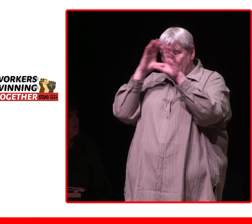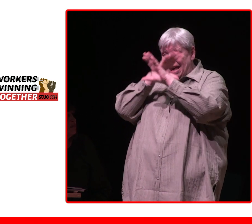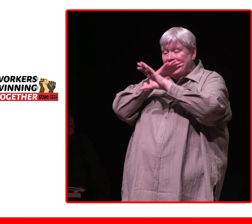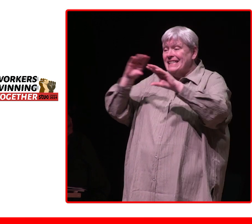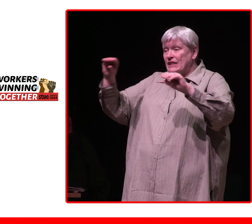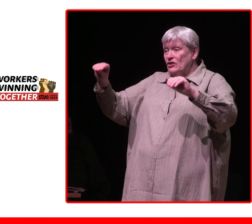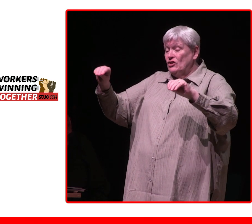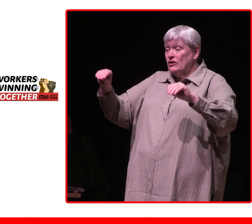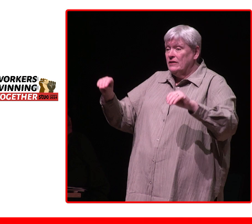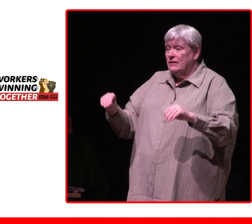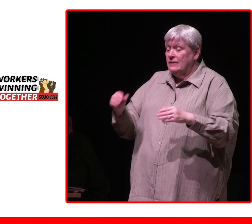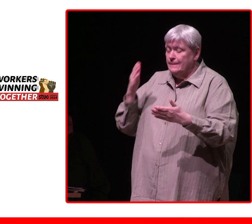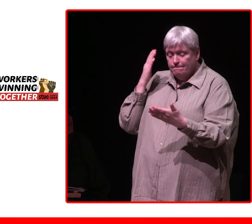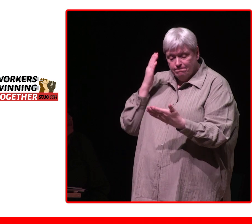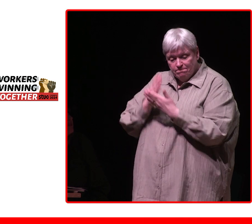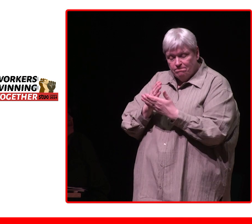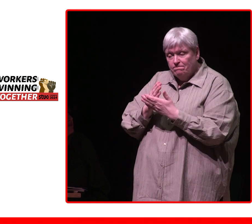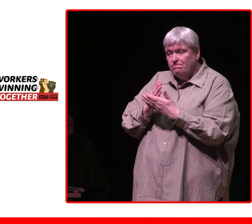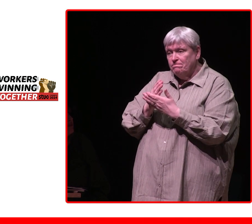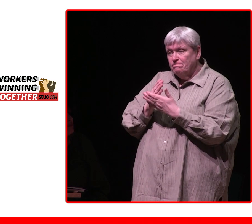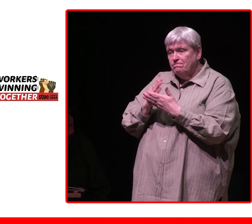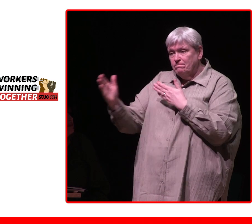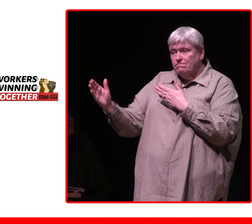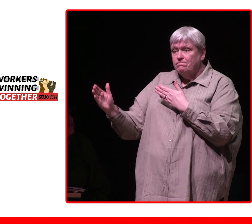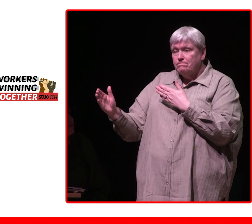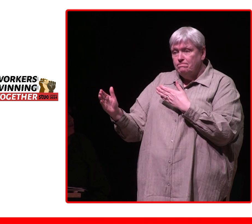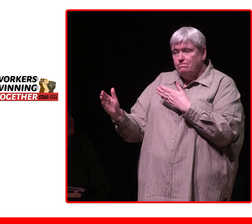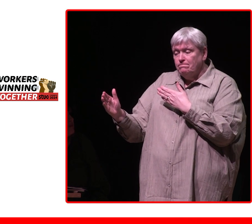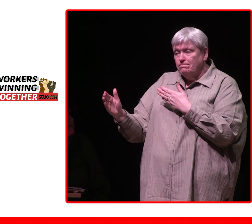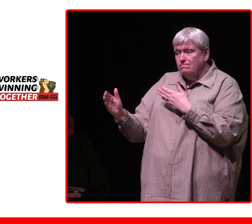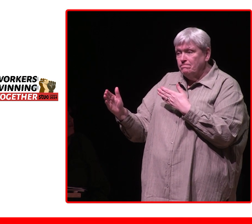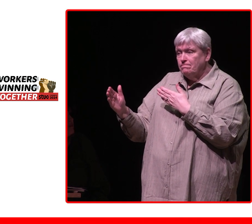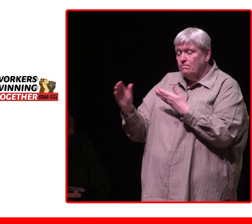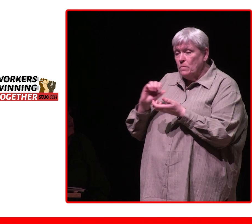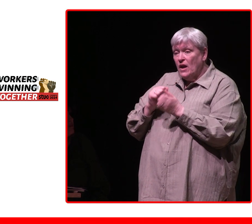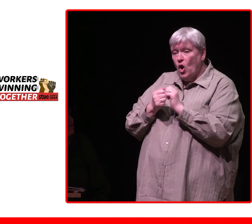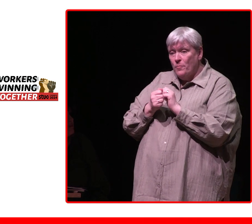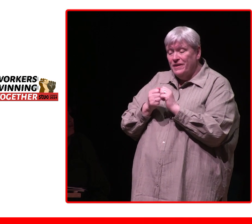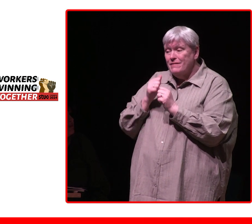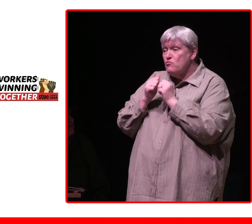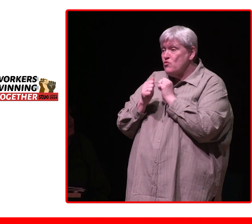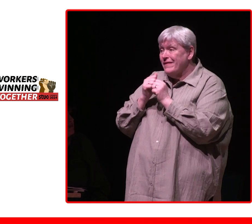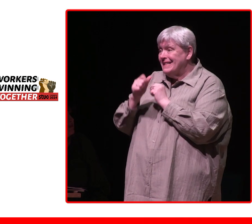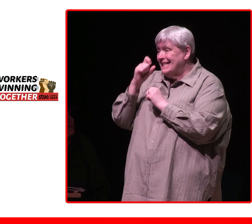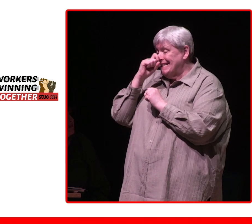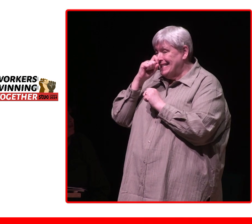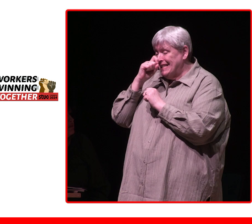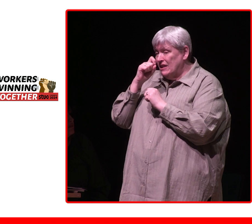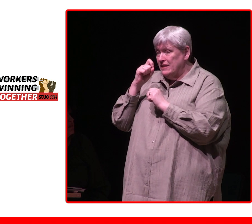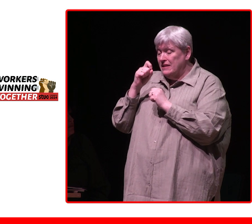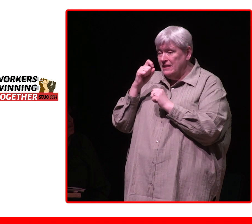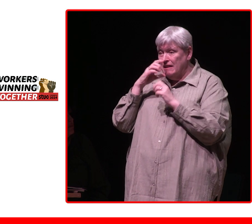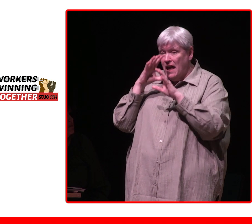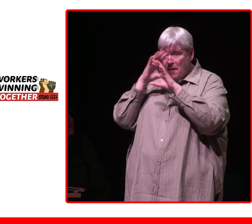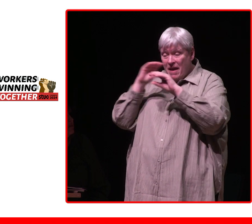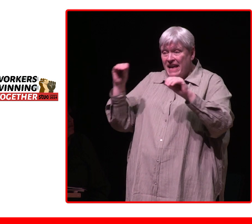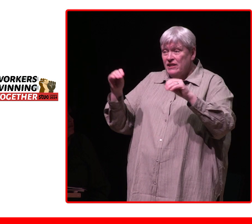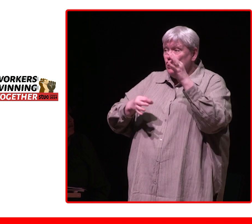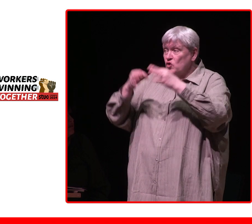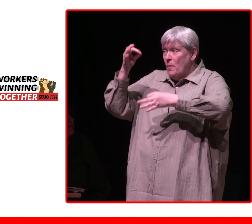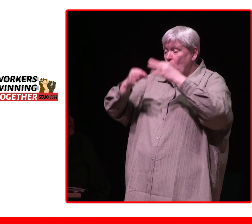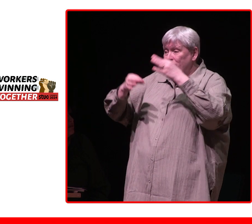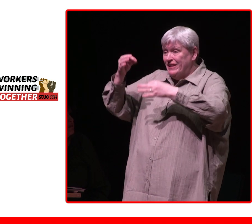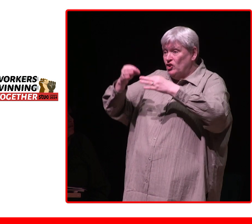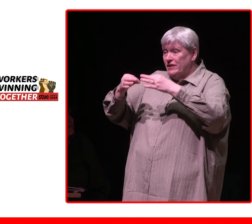message and a deafening message. The comrades, brothers and sisters, the message to politicians and